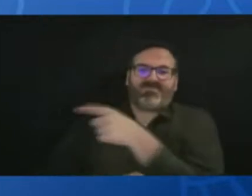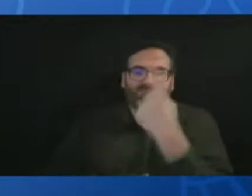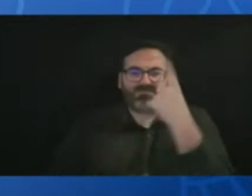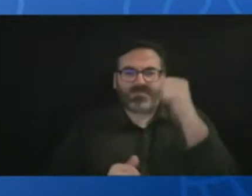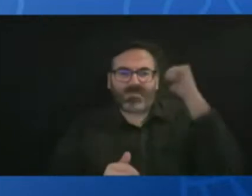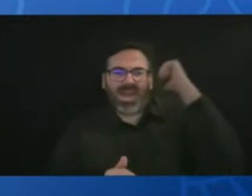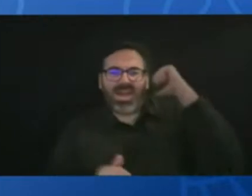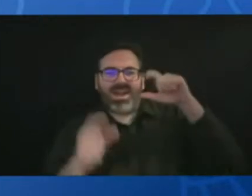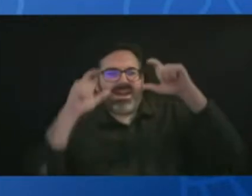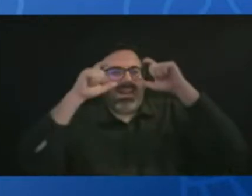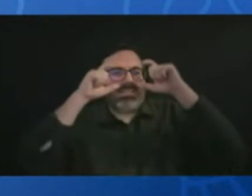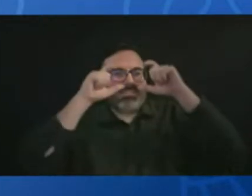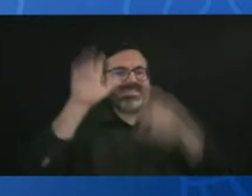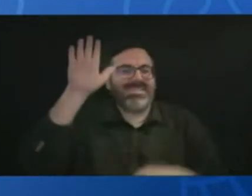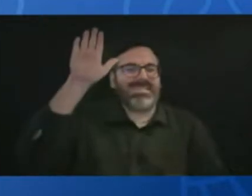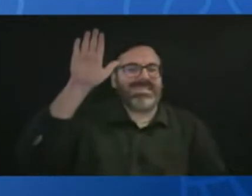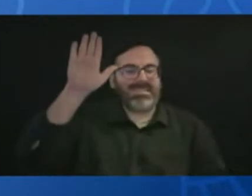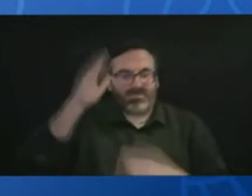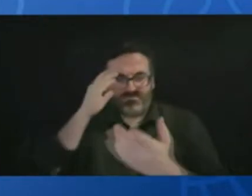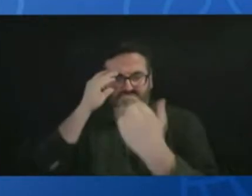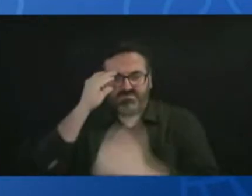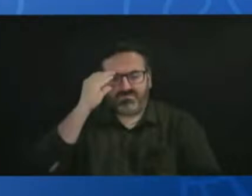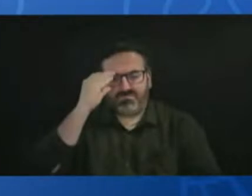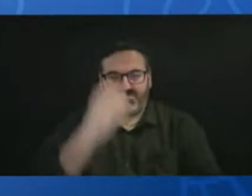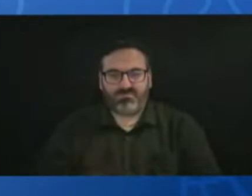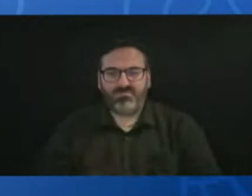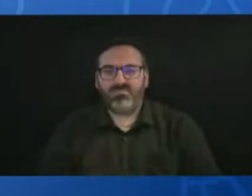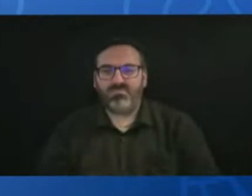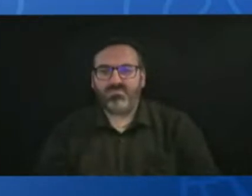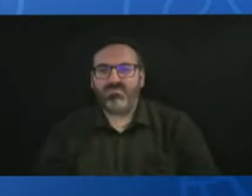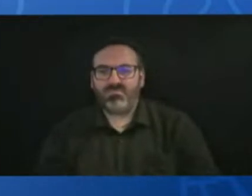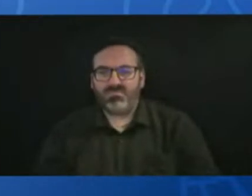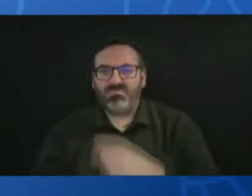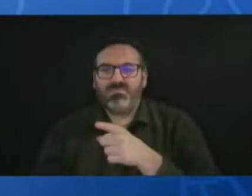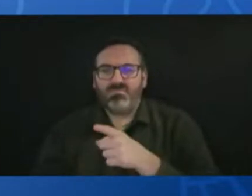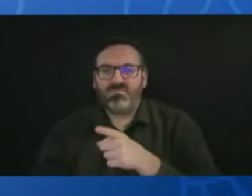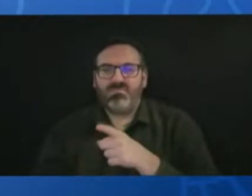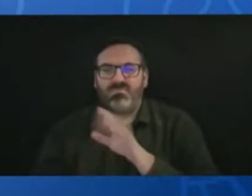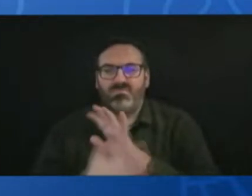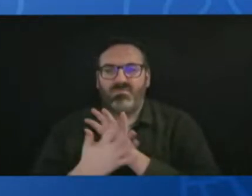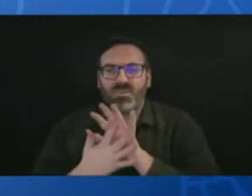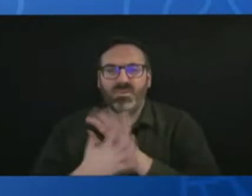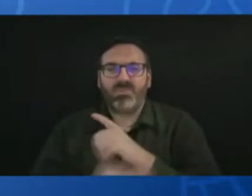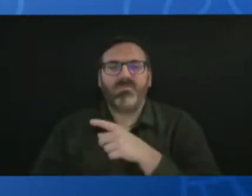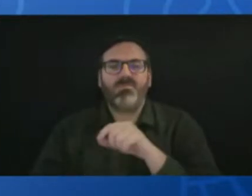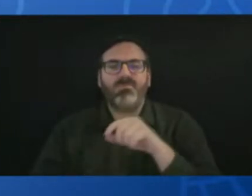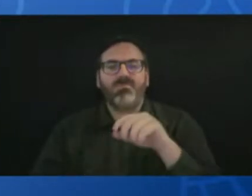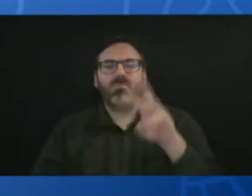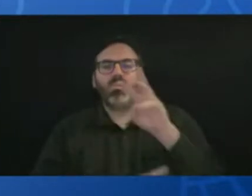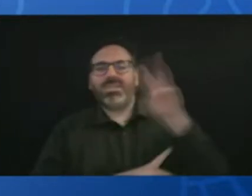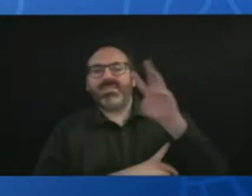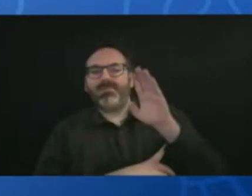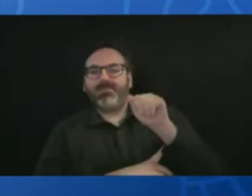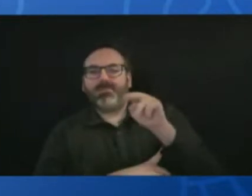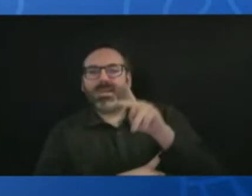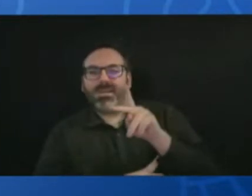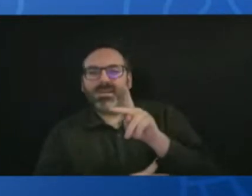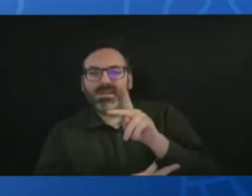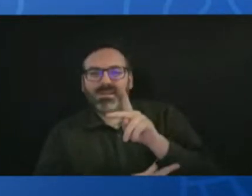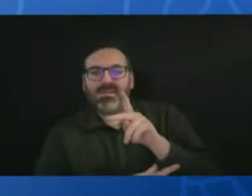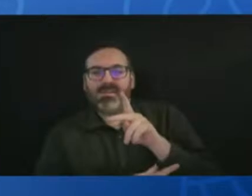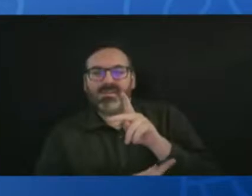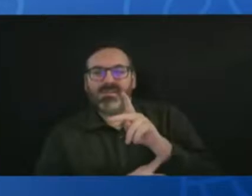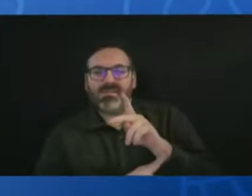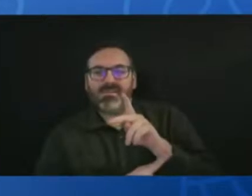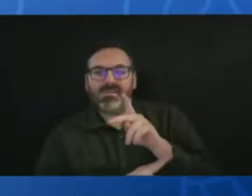Go ahead. I have a question back to the West Bank. I'm wondering if you've seen reports that the co-director of the